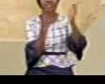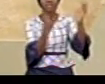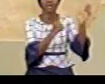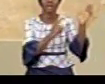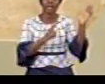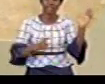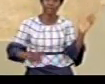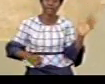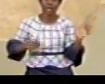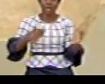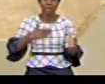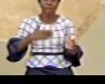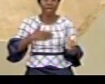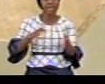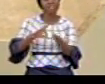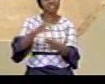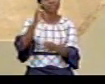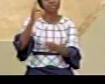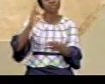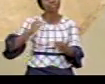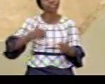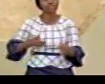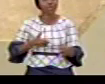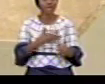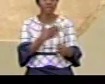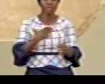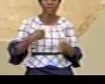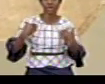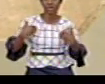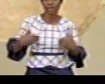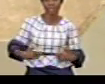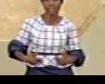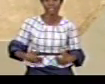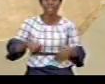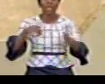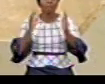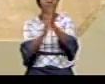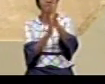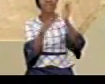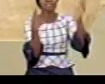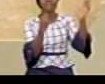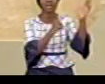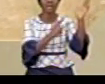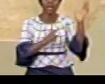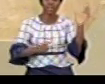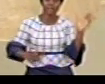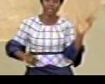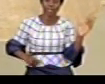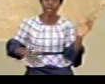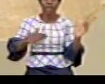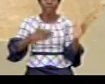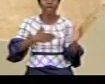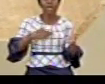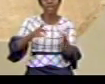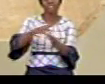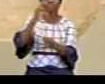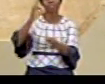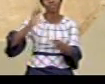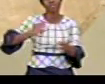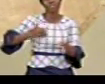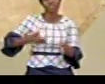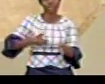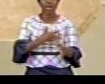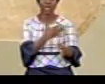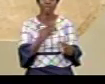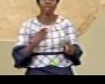Praise the Lord, my spirit, soul, and body. Praise the Lord, my